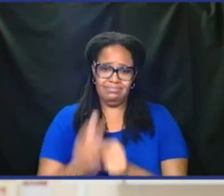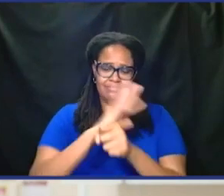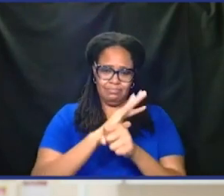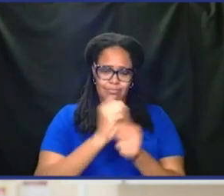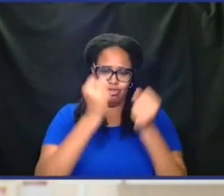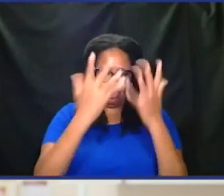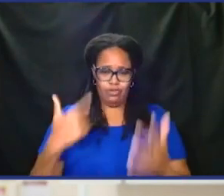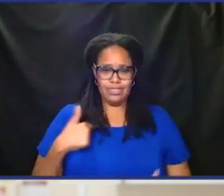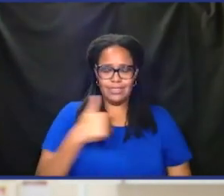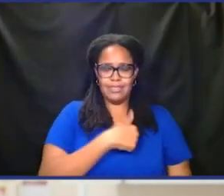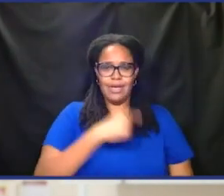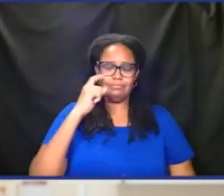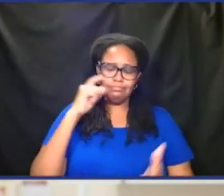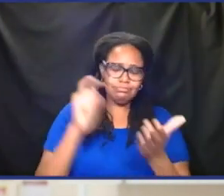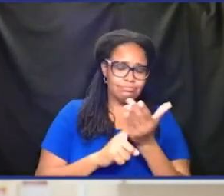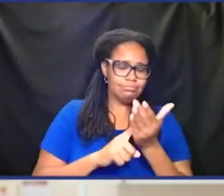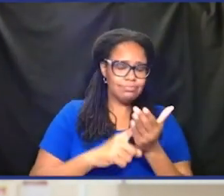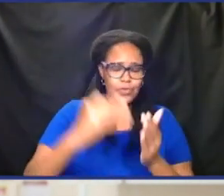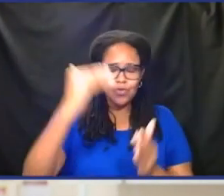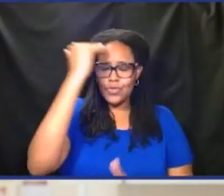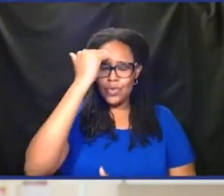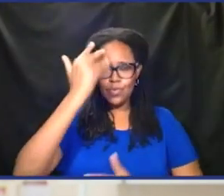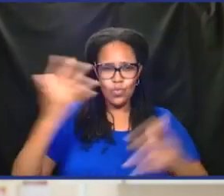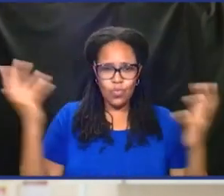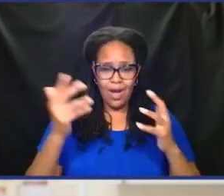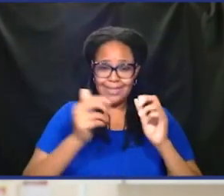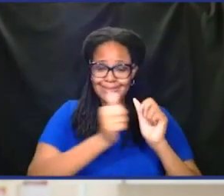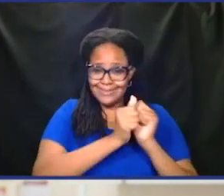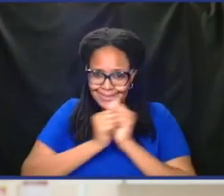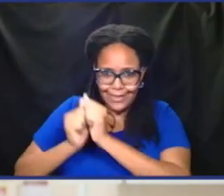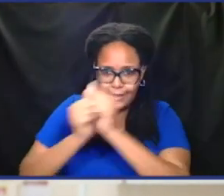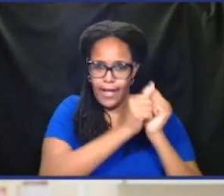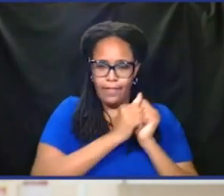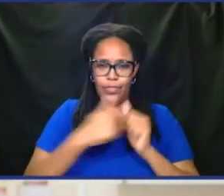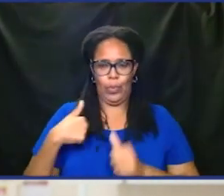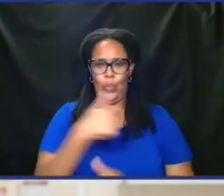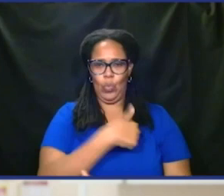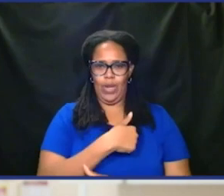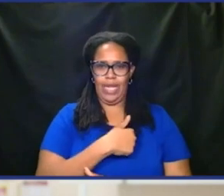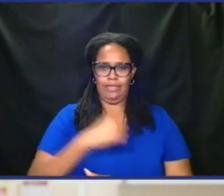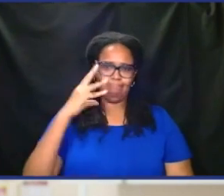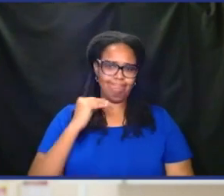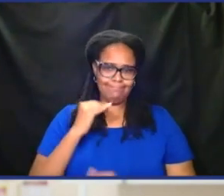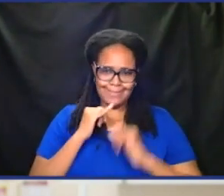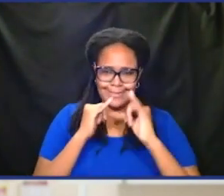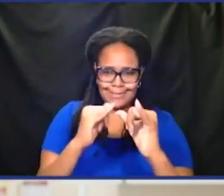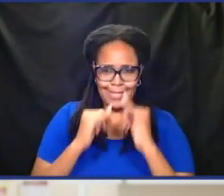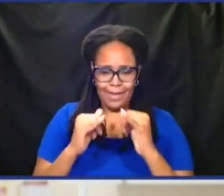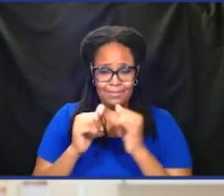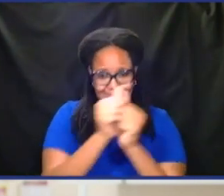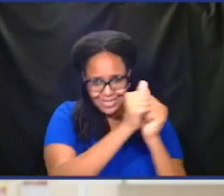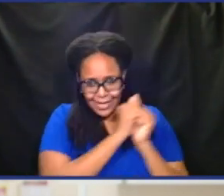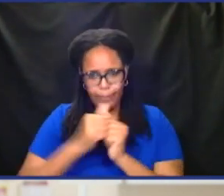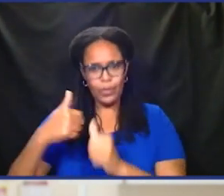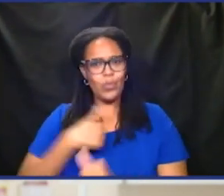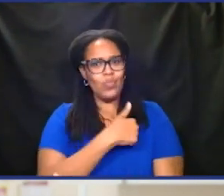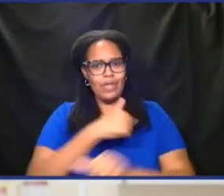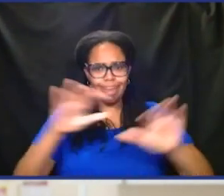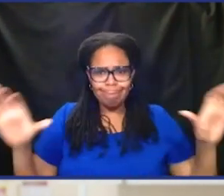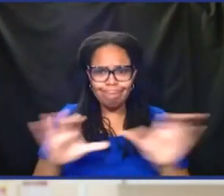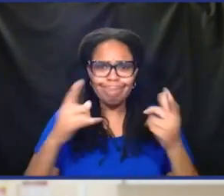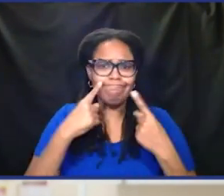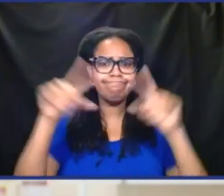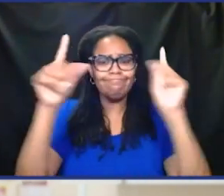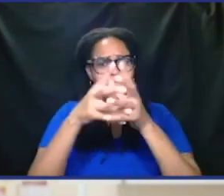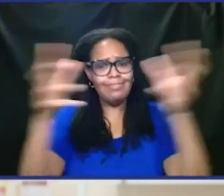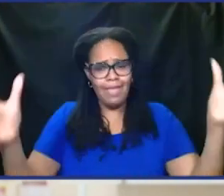in this together. And together, we've done so much. Together, let's do more for each